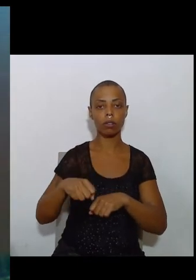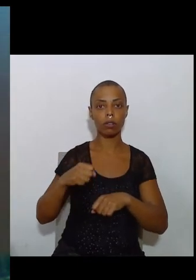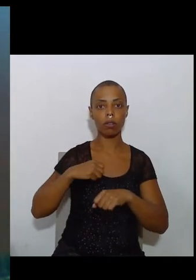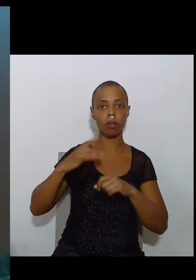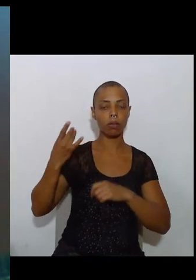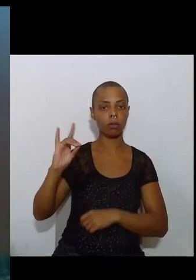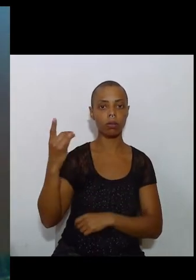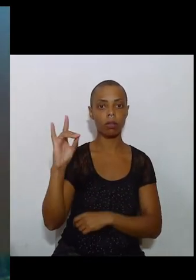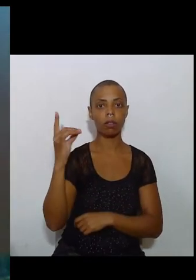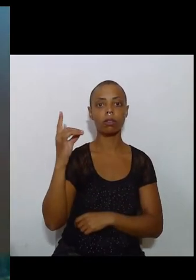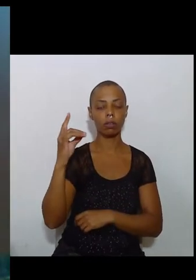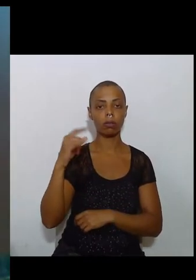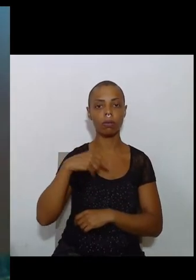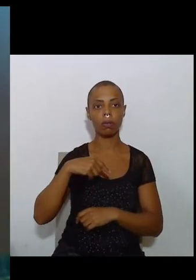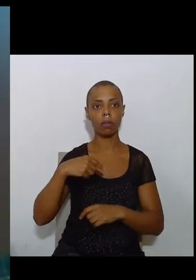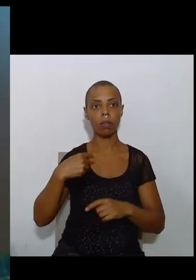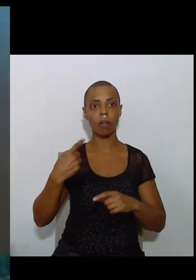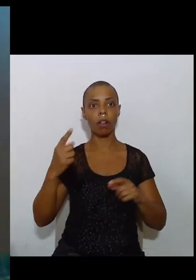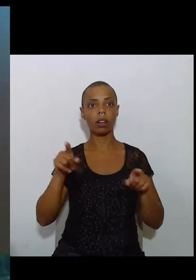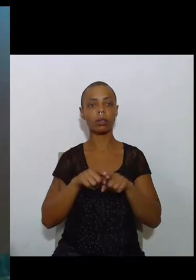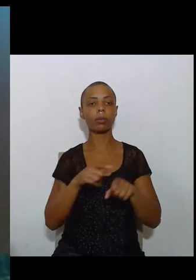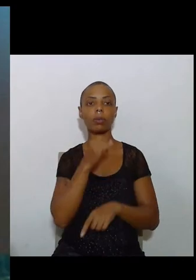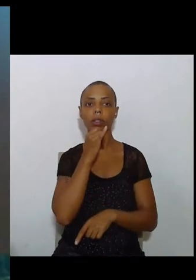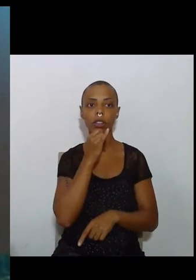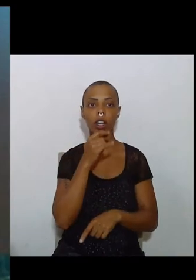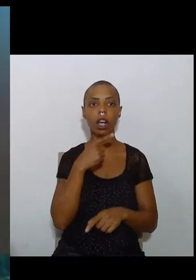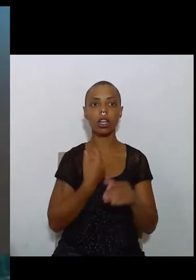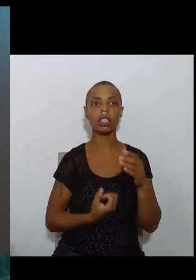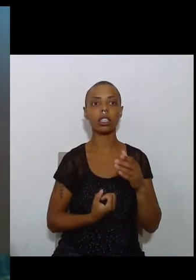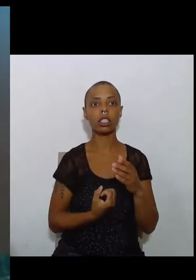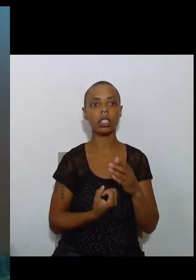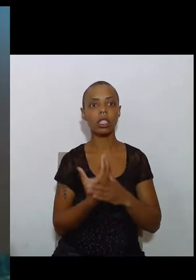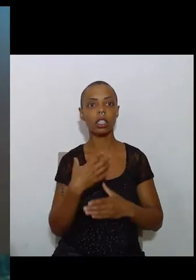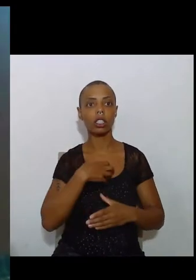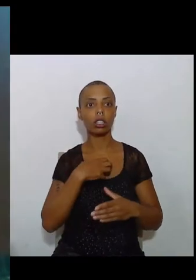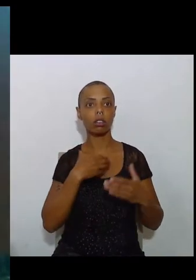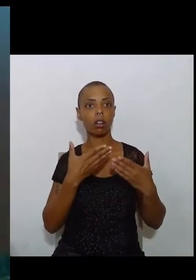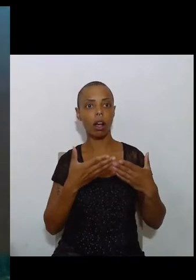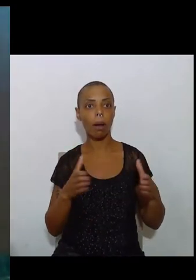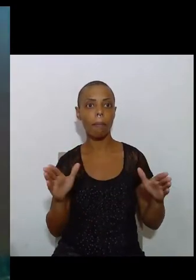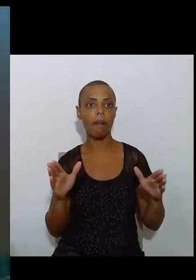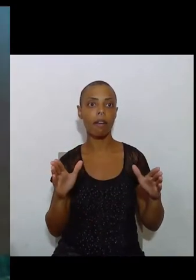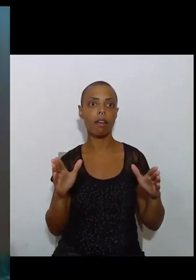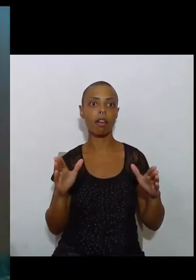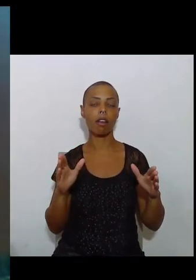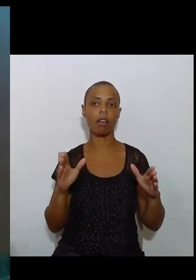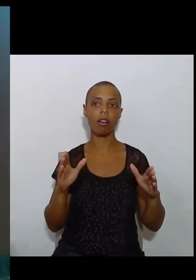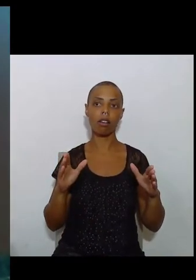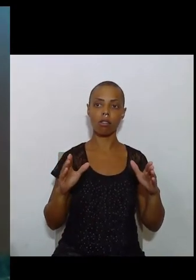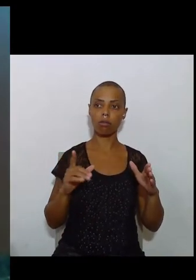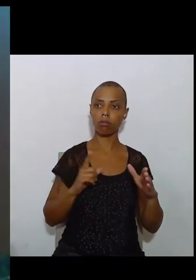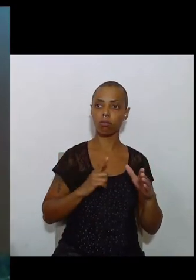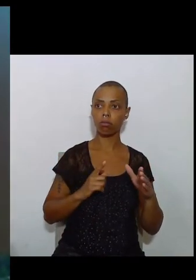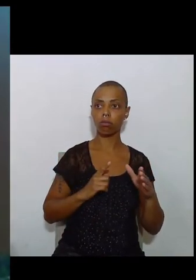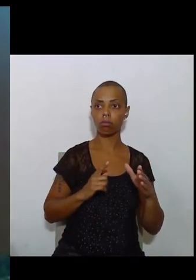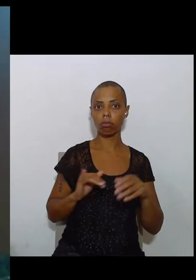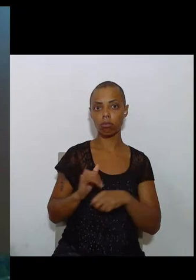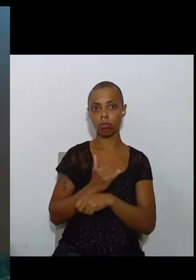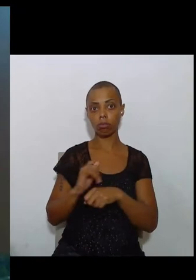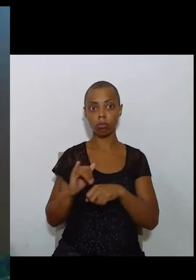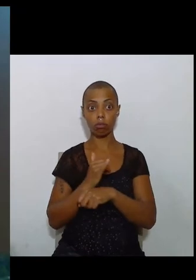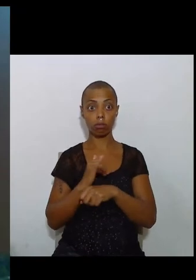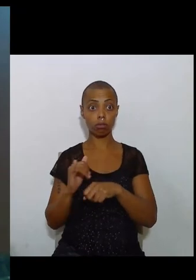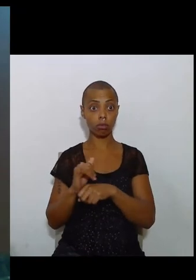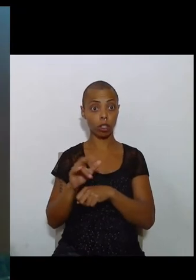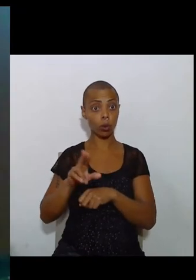strategically in Bolivia they use it in an open way a tactical way they use